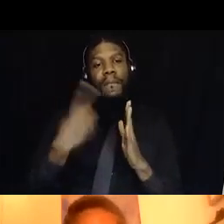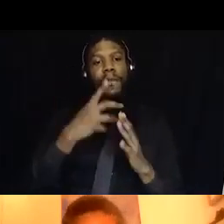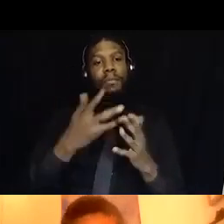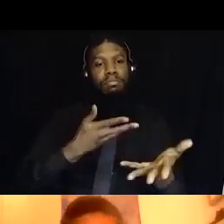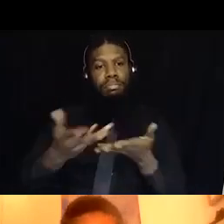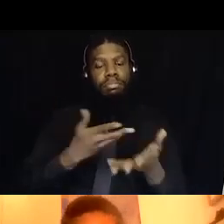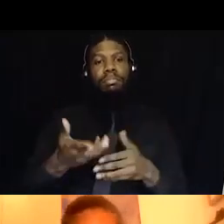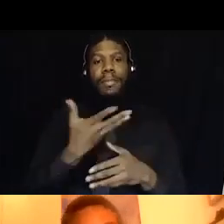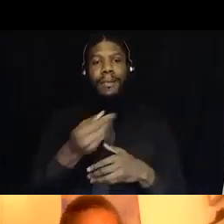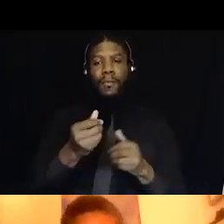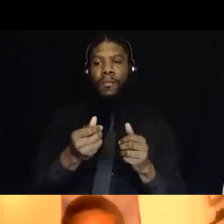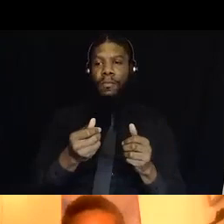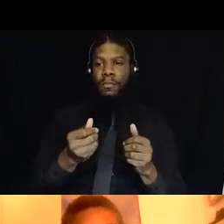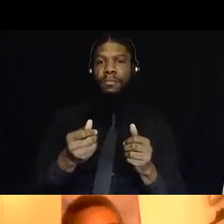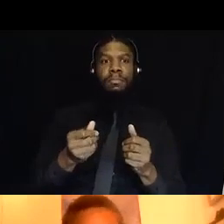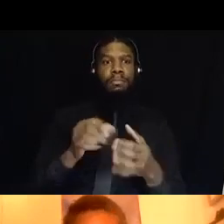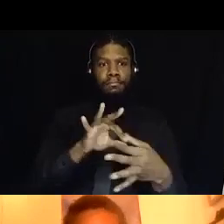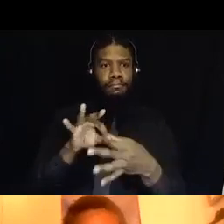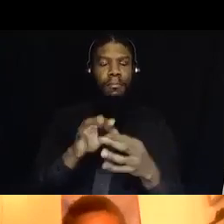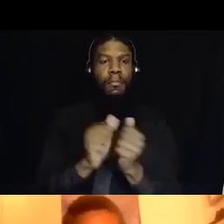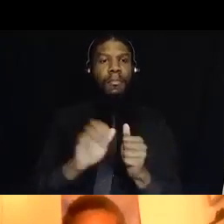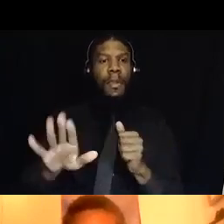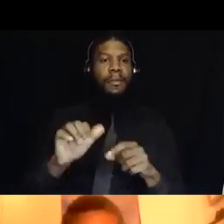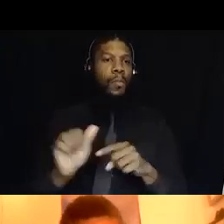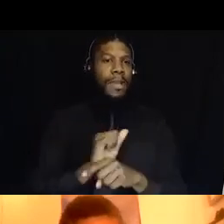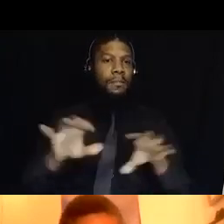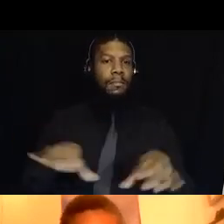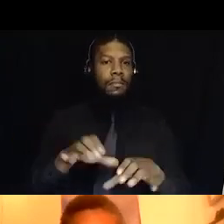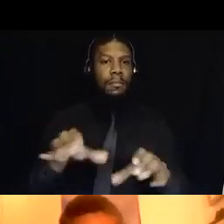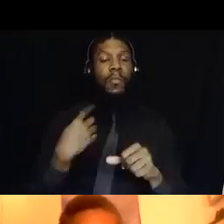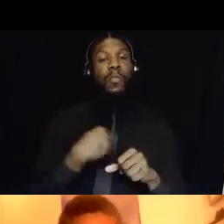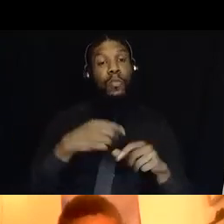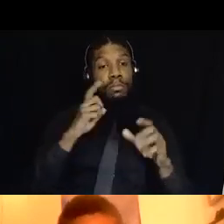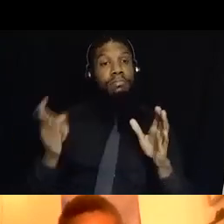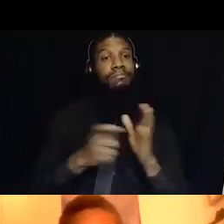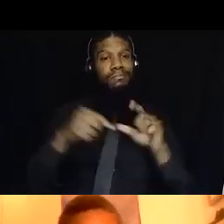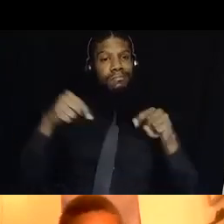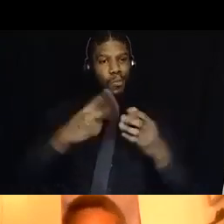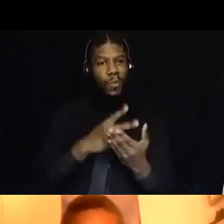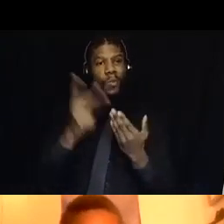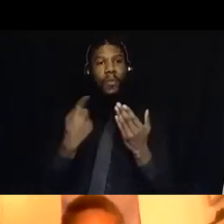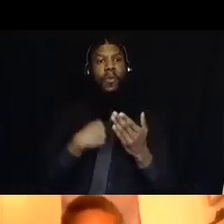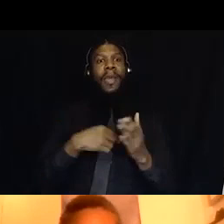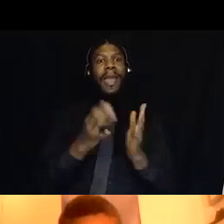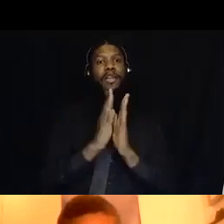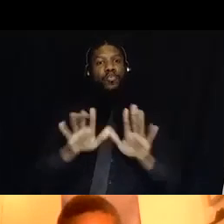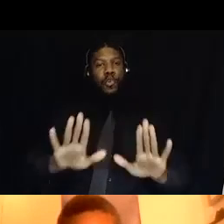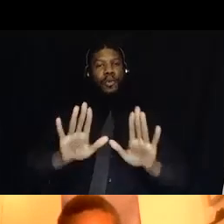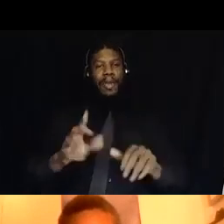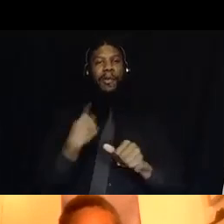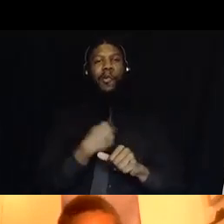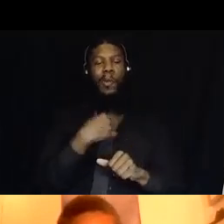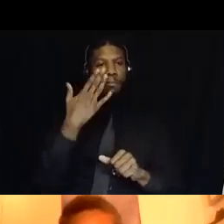with Khalil's practice. We recognize that for a program encouraging you to slow down, we are covering a lot. Each part could have been its own